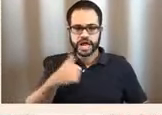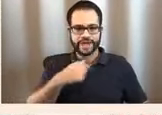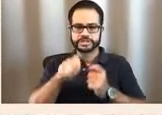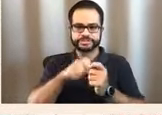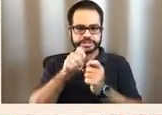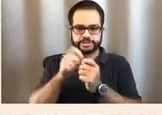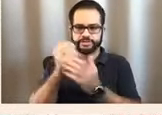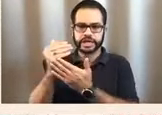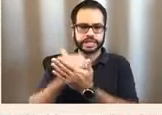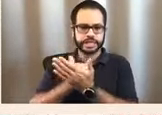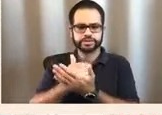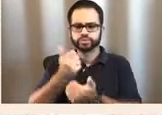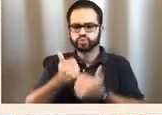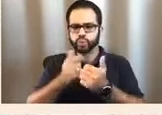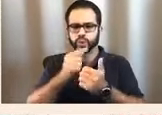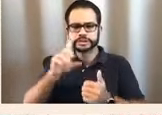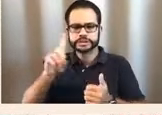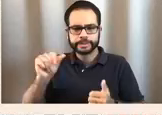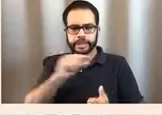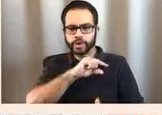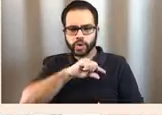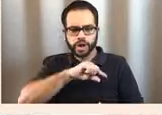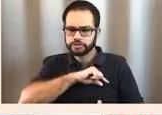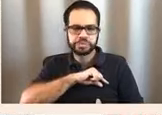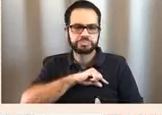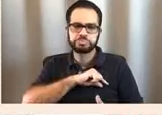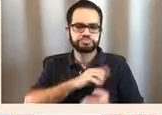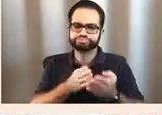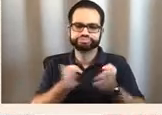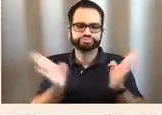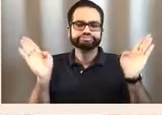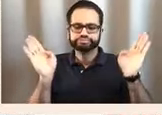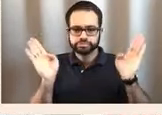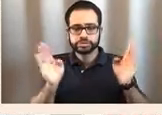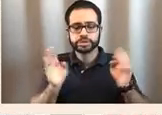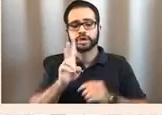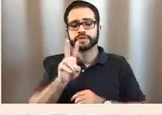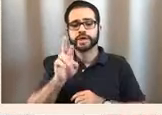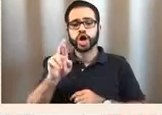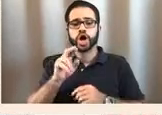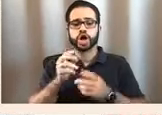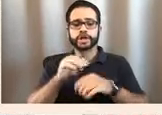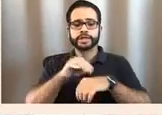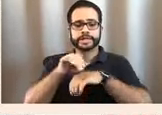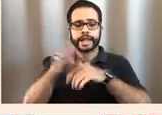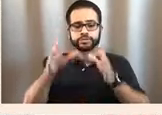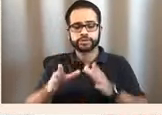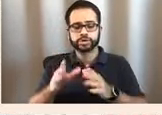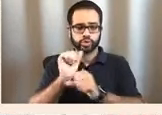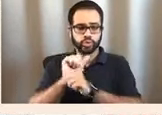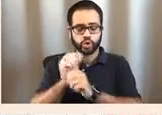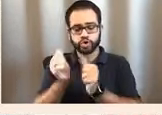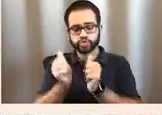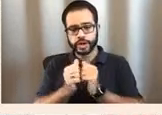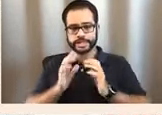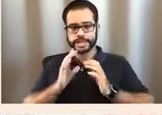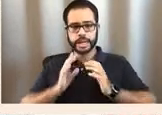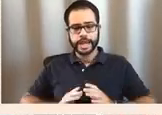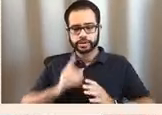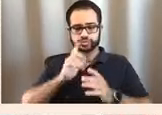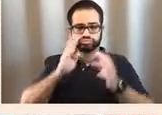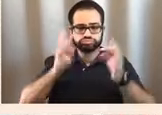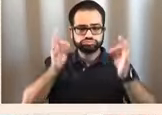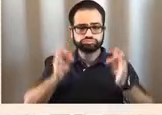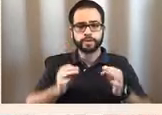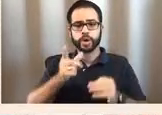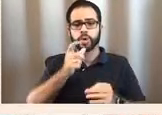qualifying disabilities. A VR counselor works with individuals to determine their eligibility. And to do this,